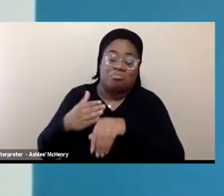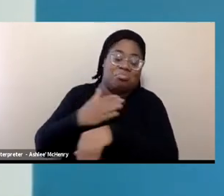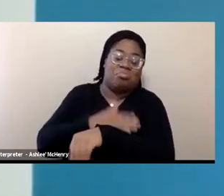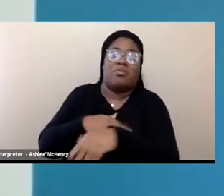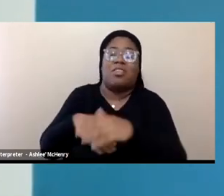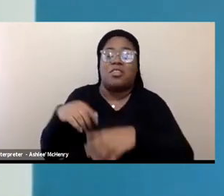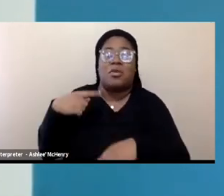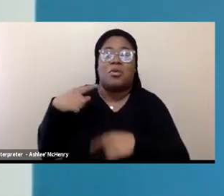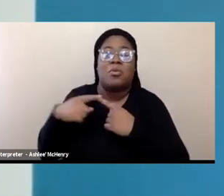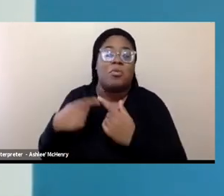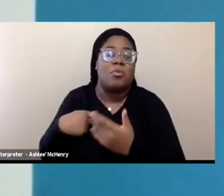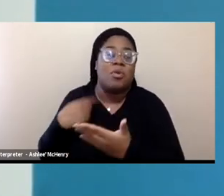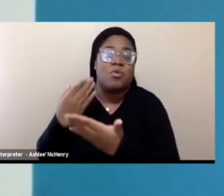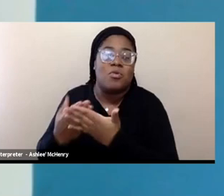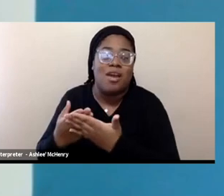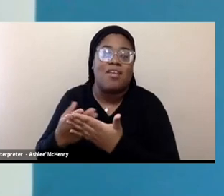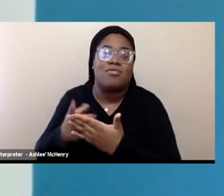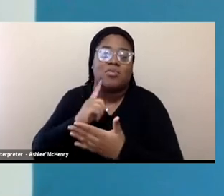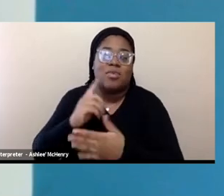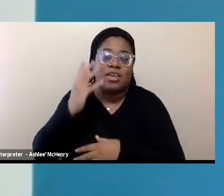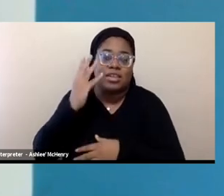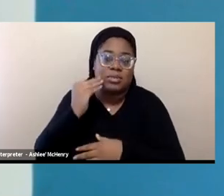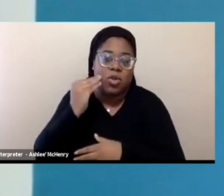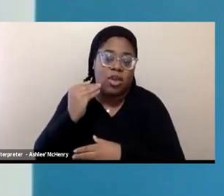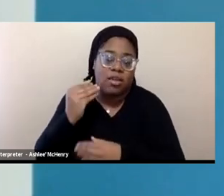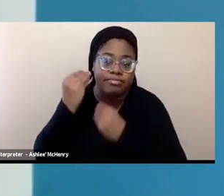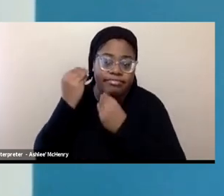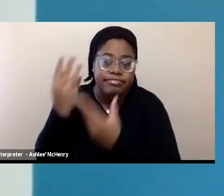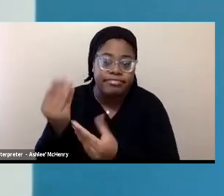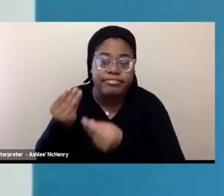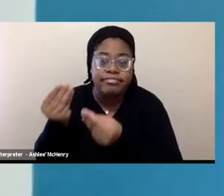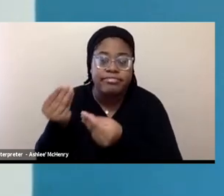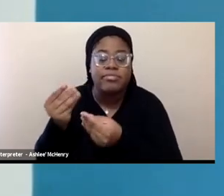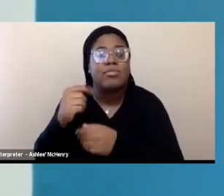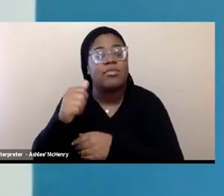creative experience to nurture someone else's.